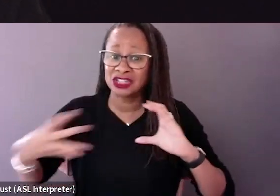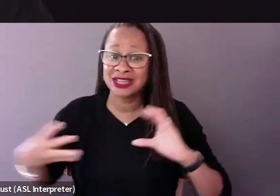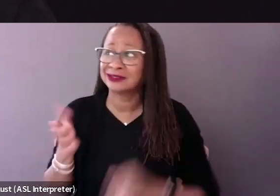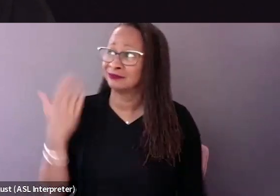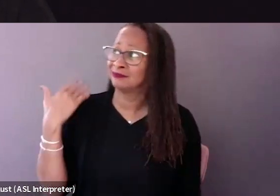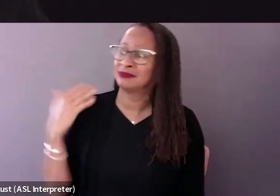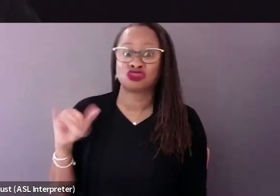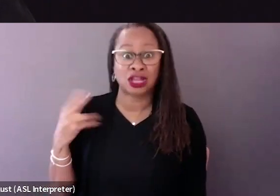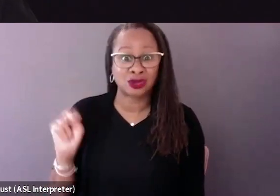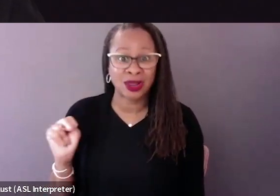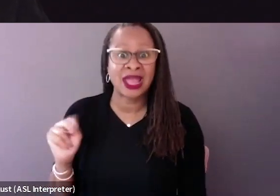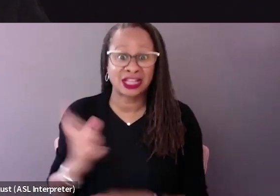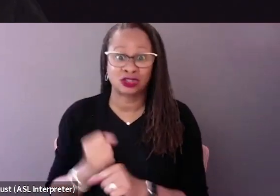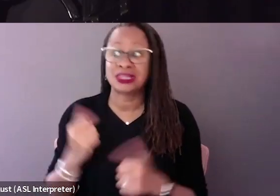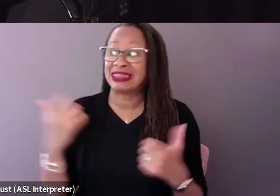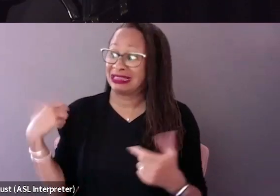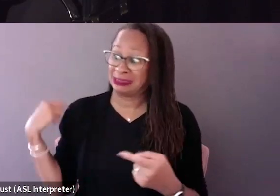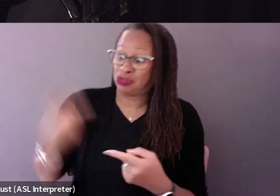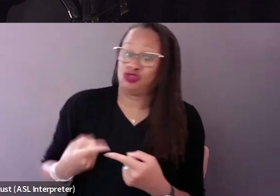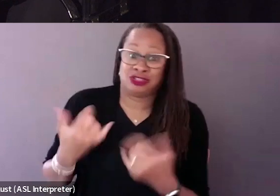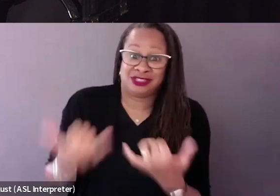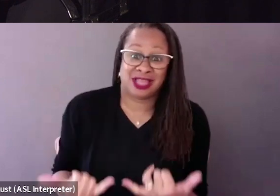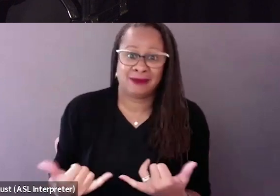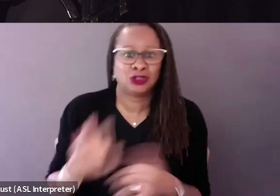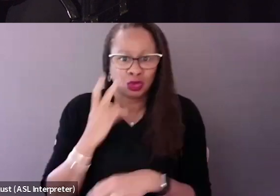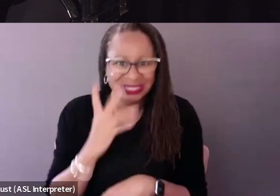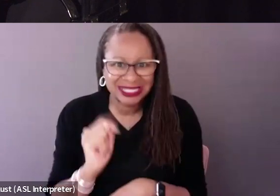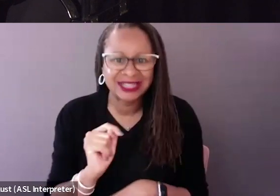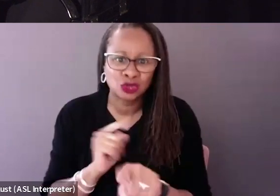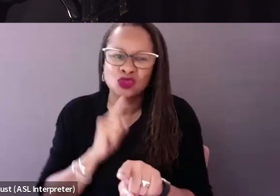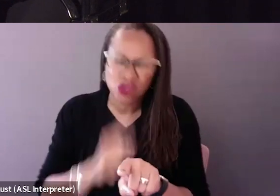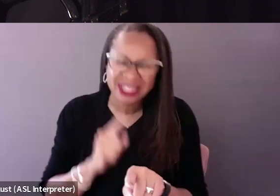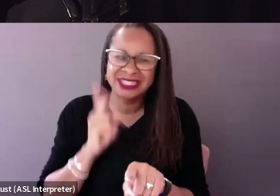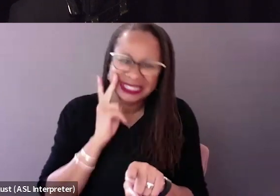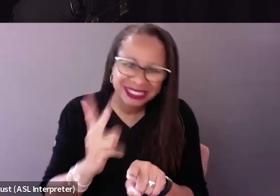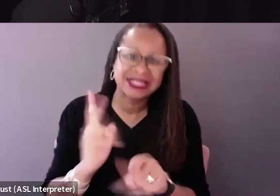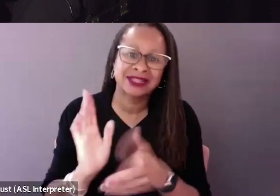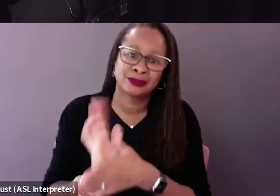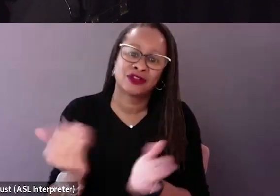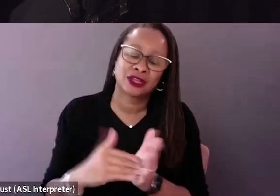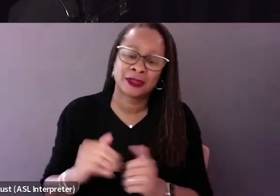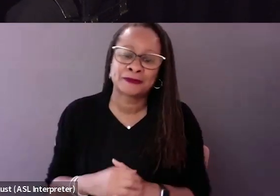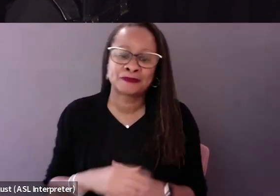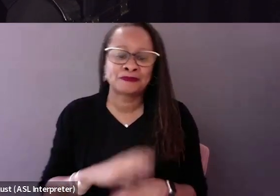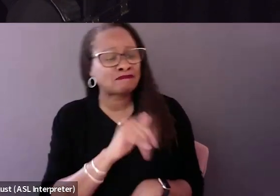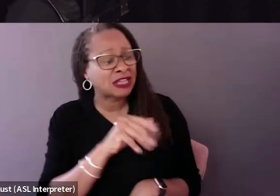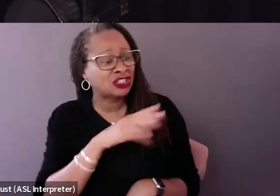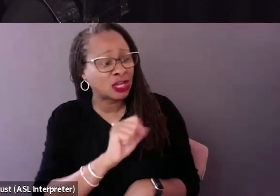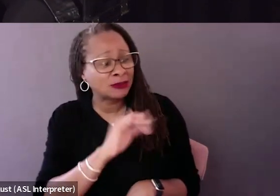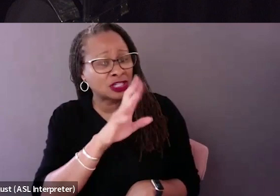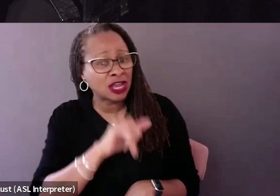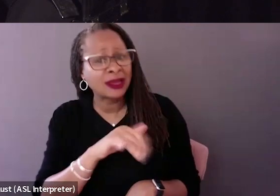So it took this much time for me to actually see it in that way. Tell me about preparing for